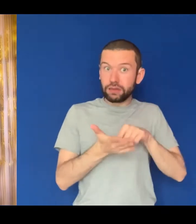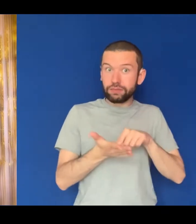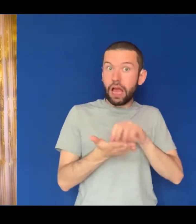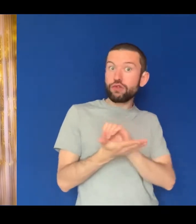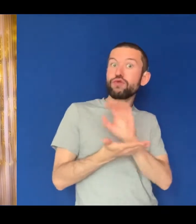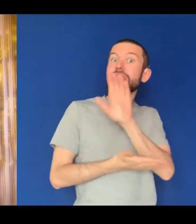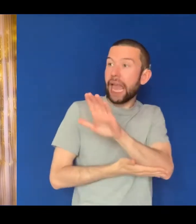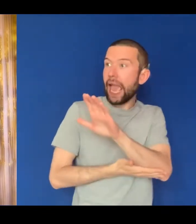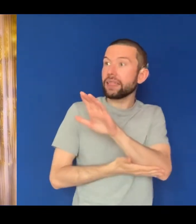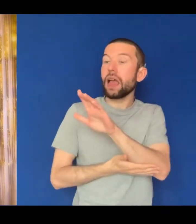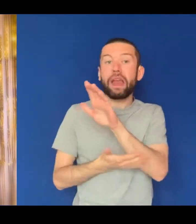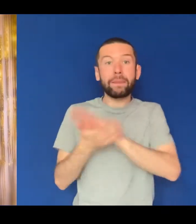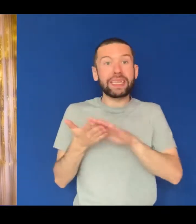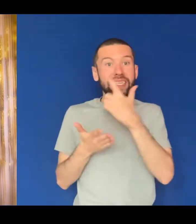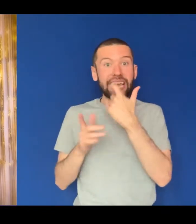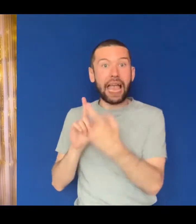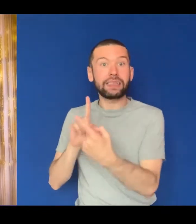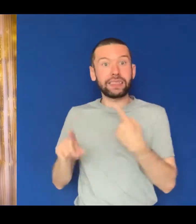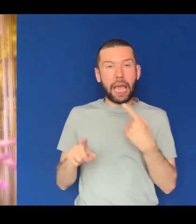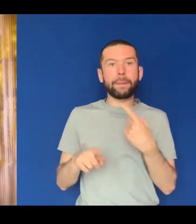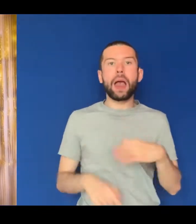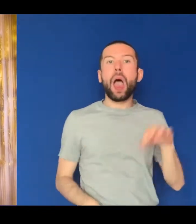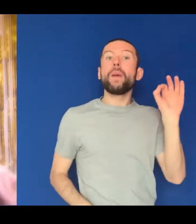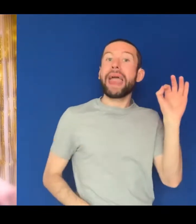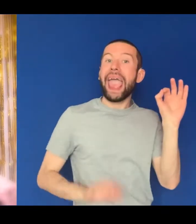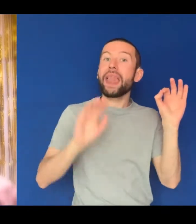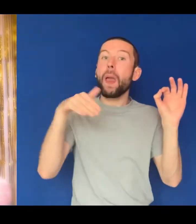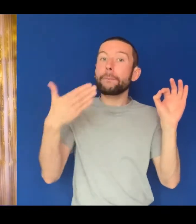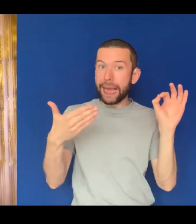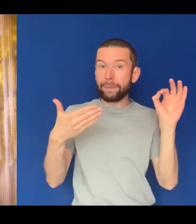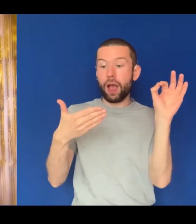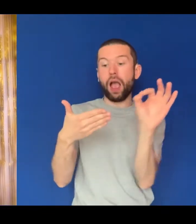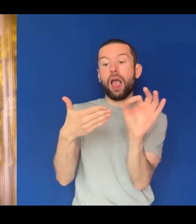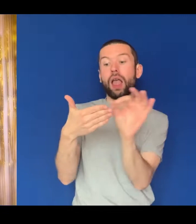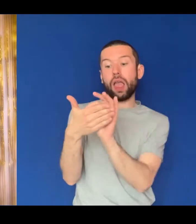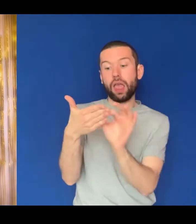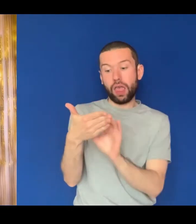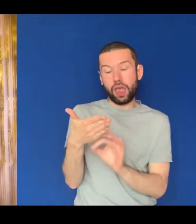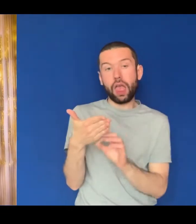same? Using pen and paper to write an actual letter